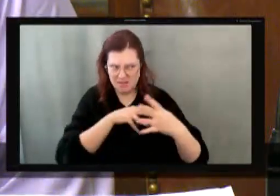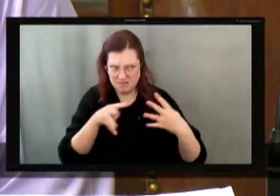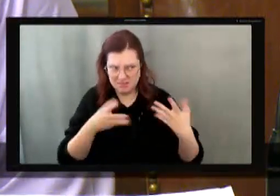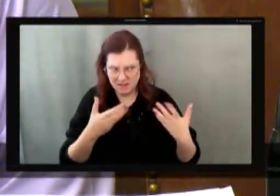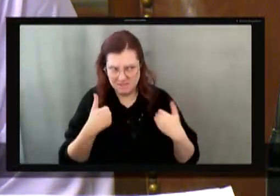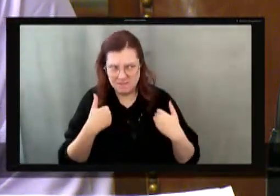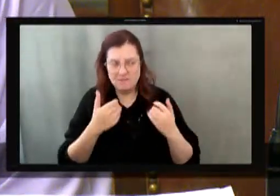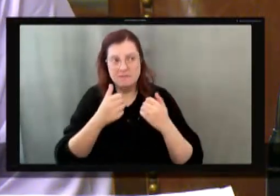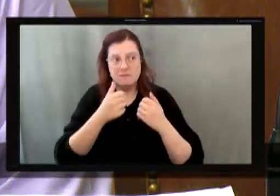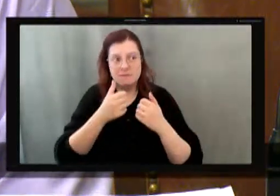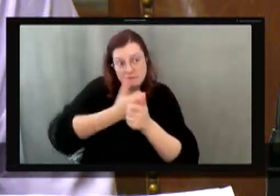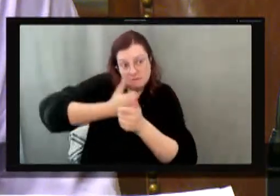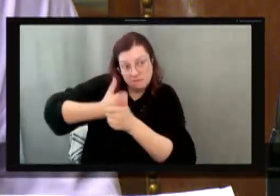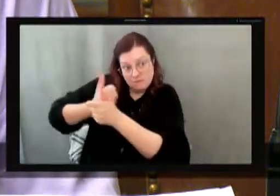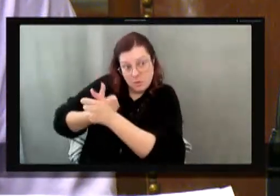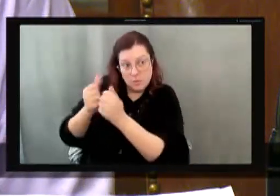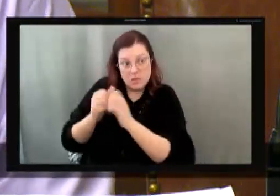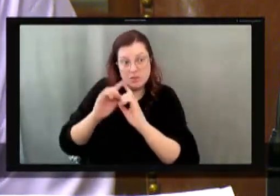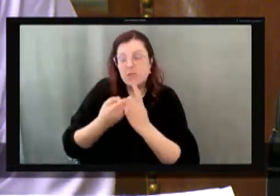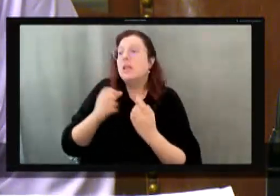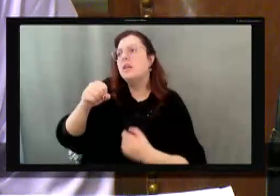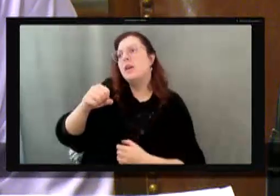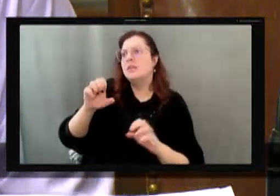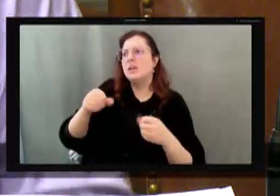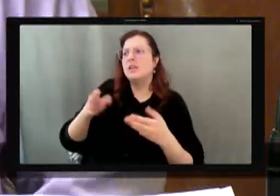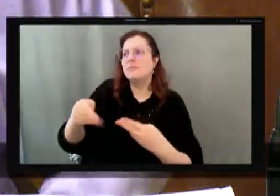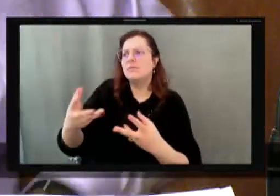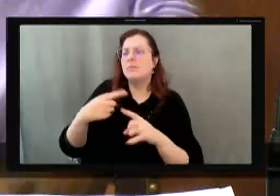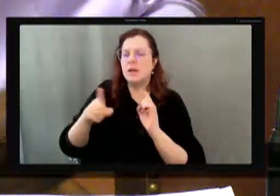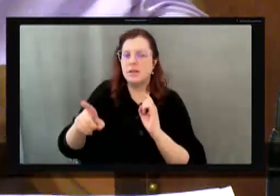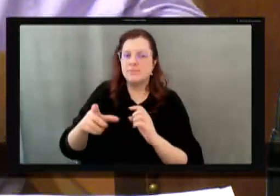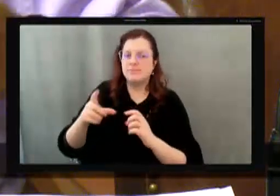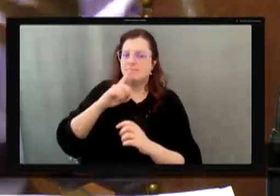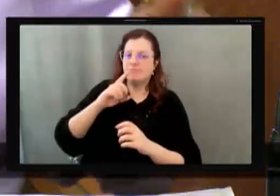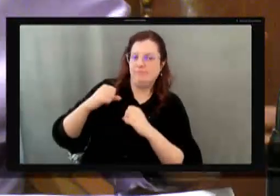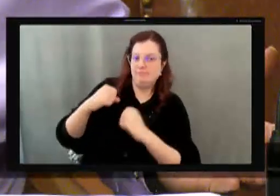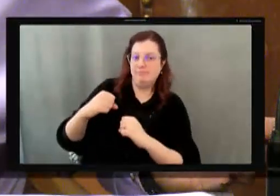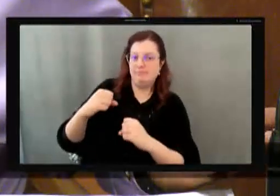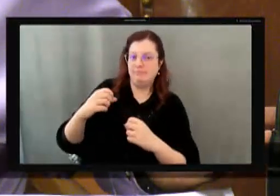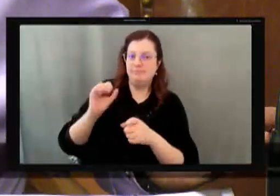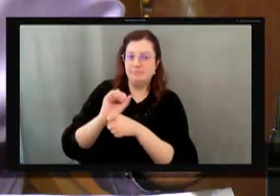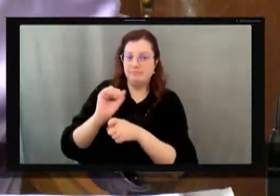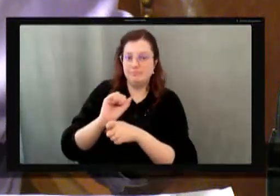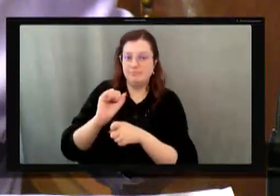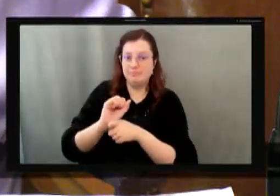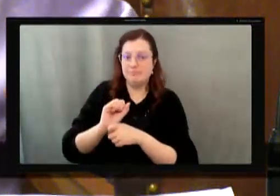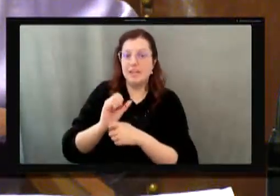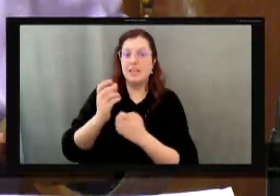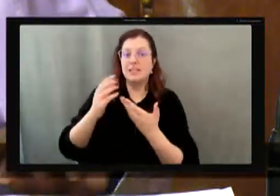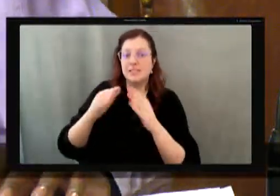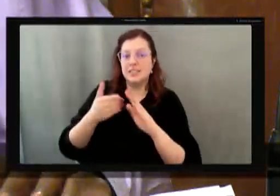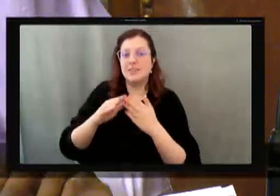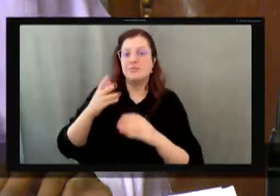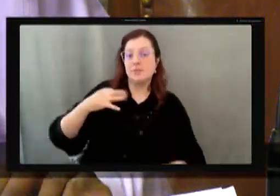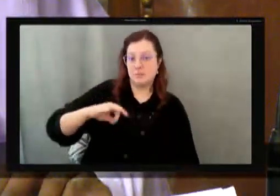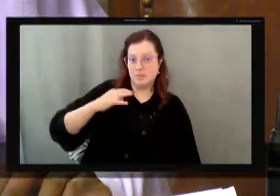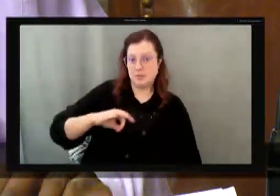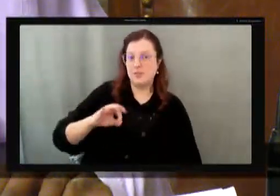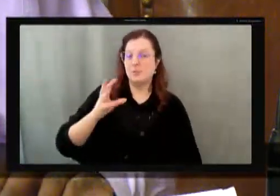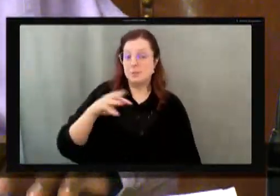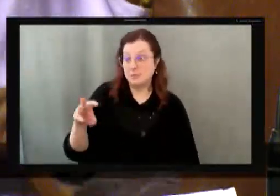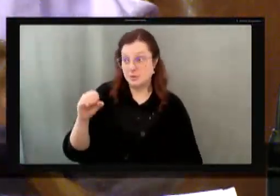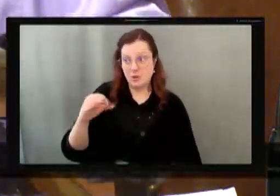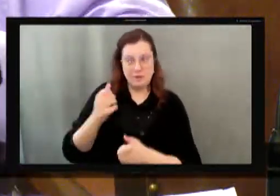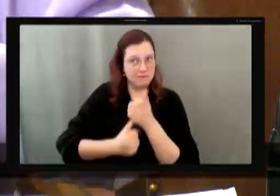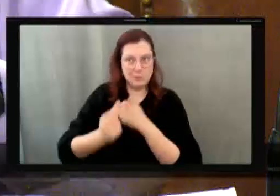I can give it to you by district as well. However, we made such a strong effort. Yeah. Now, it's on the City of Pittsburgh's website, so everybody has access to